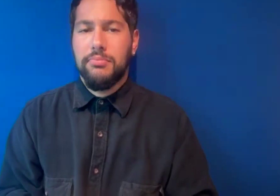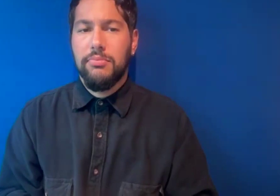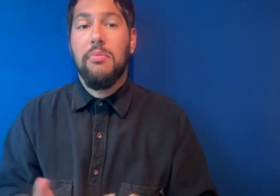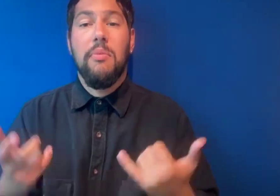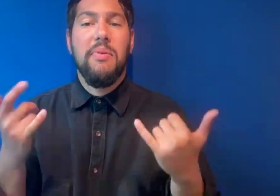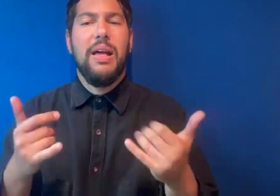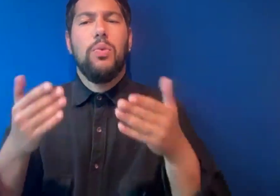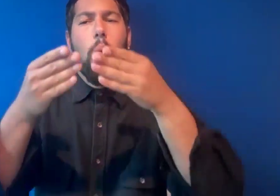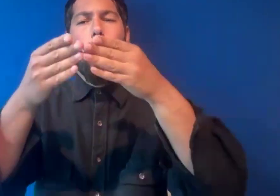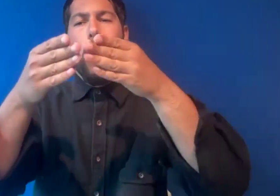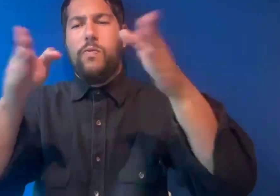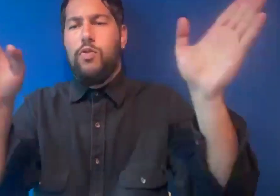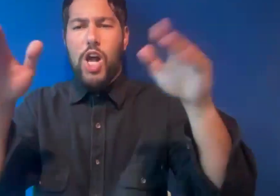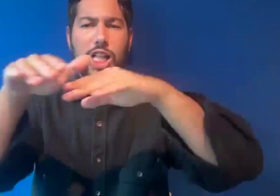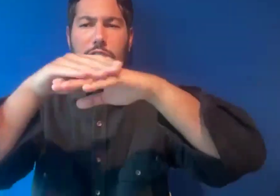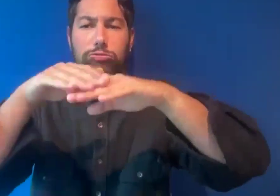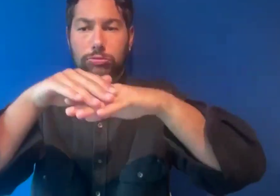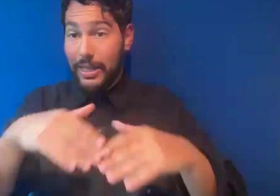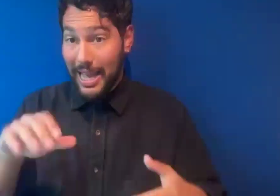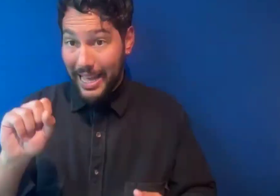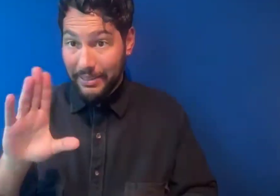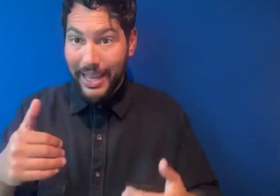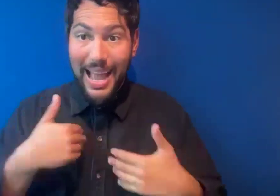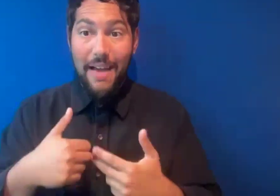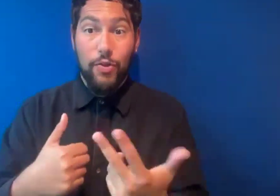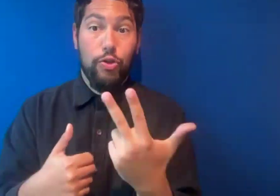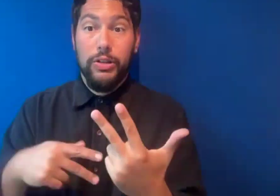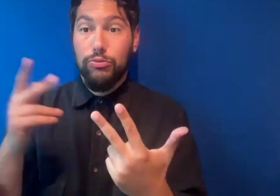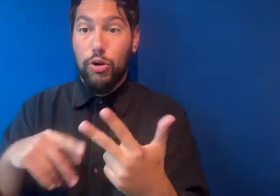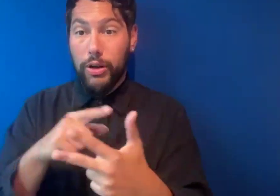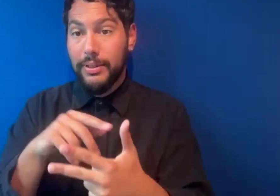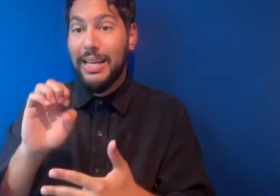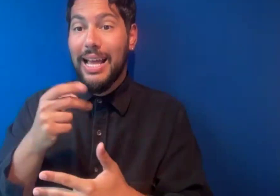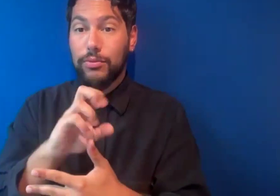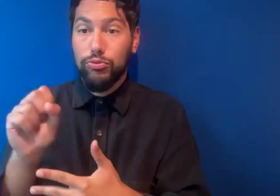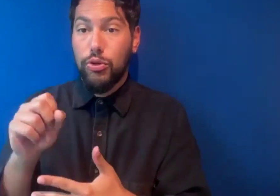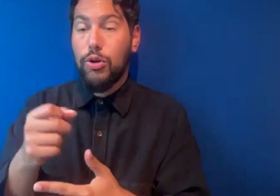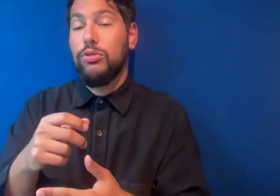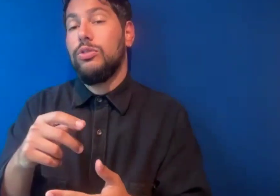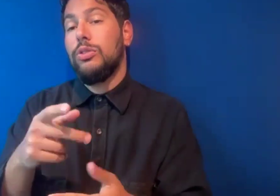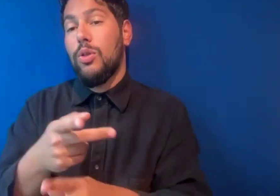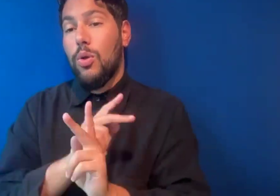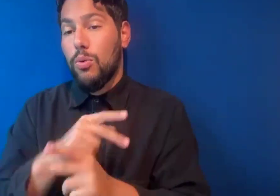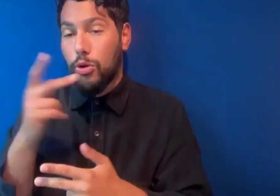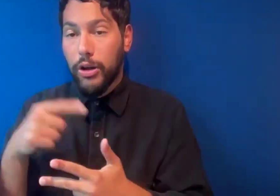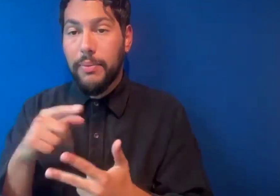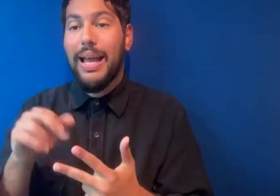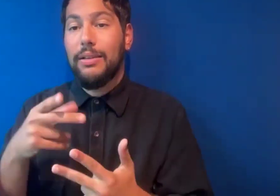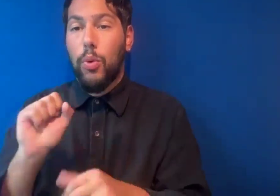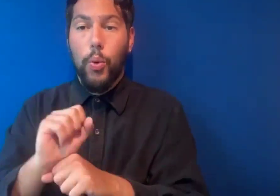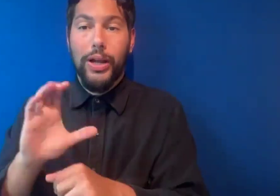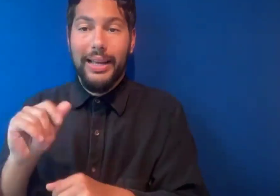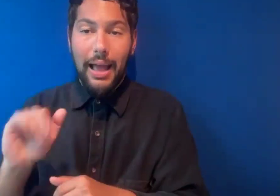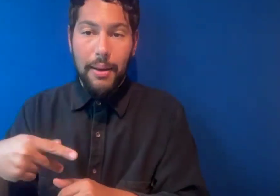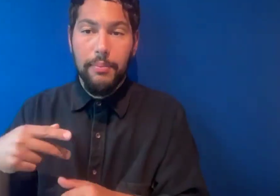the overall thing. The SBA has these three programs: Export Express Loan Program, Export Working Capital Program,